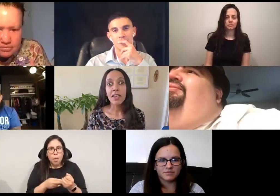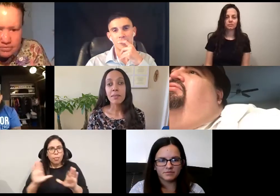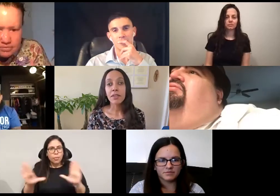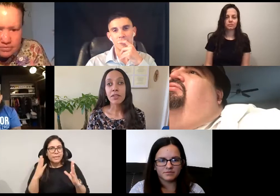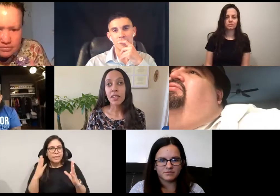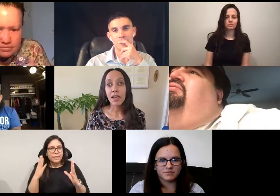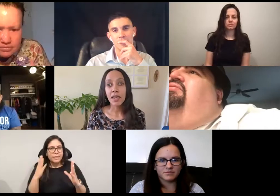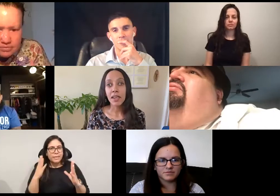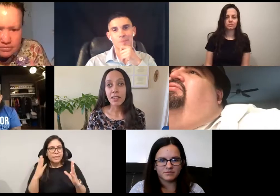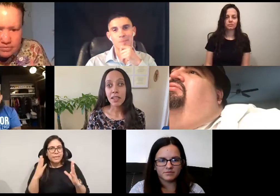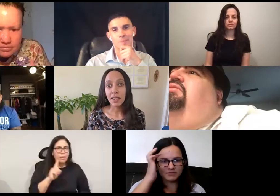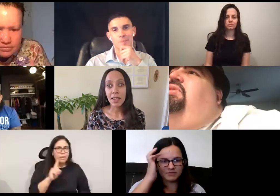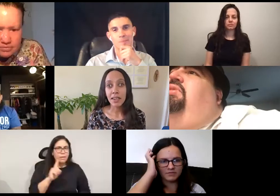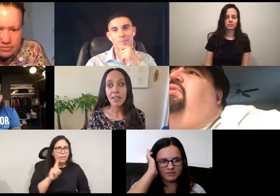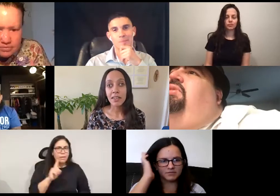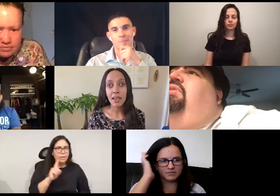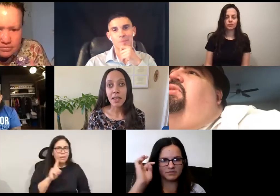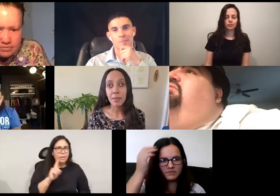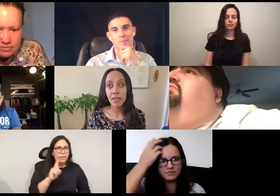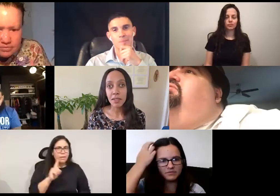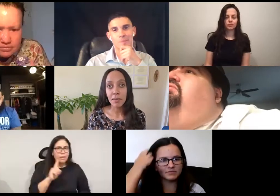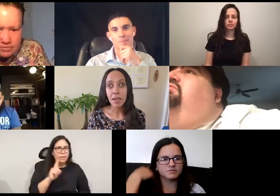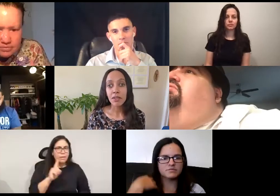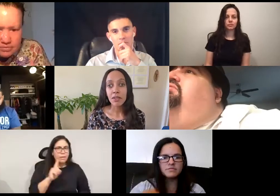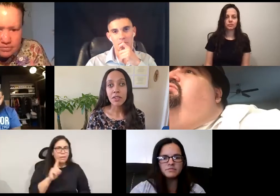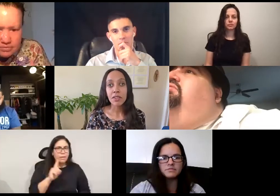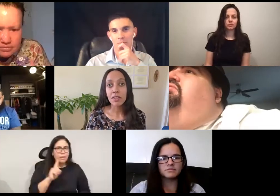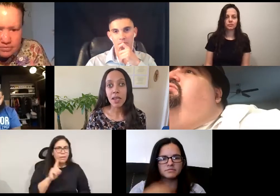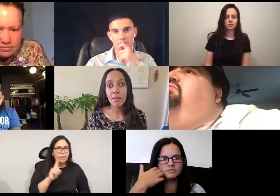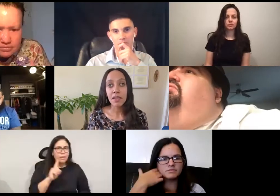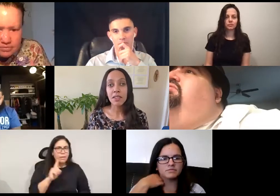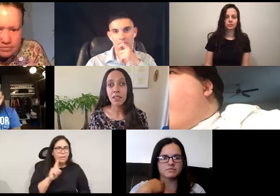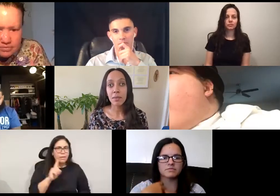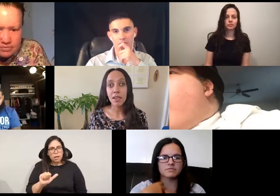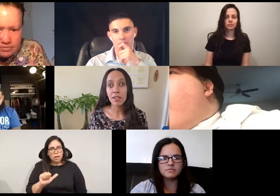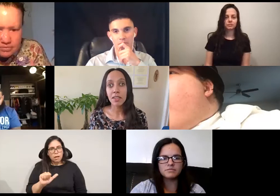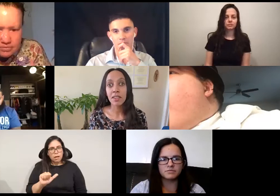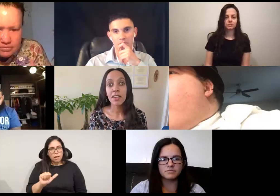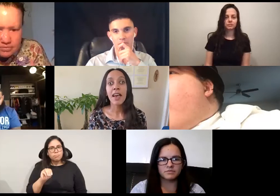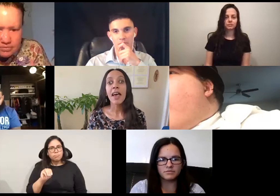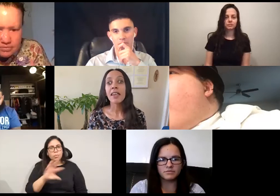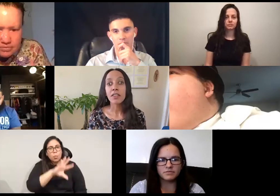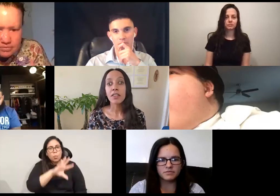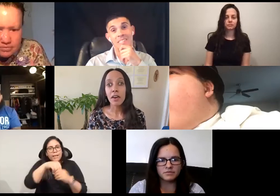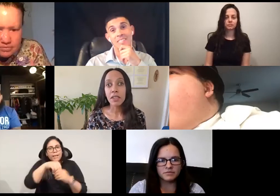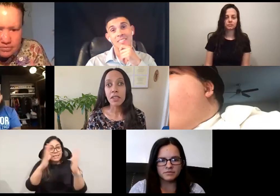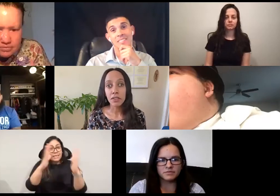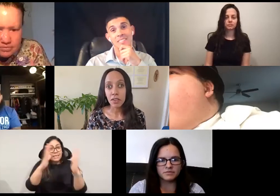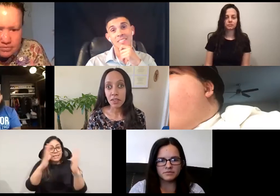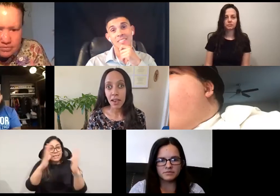to realize early on that there's ableism, there's systemic discrimination, and it's